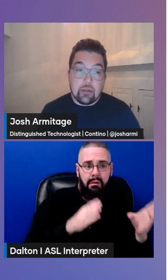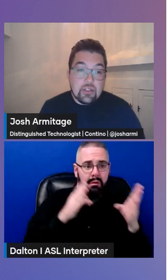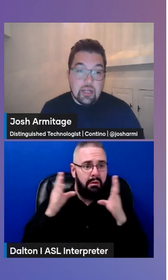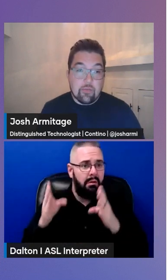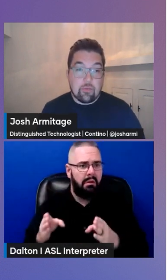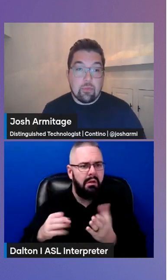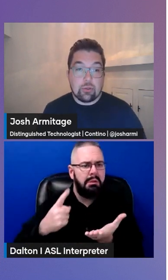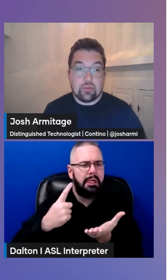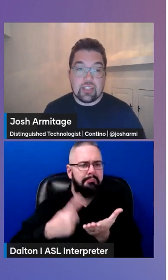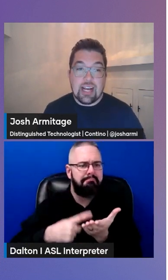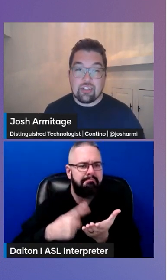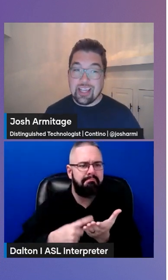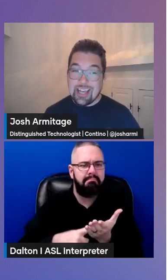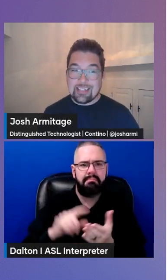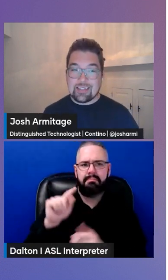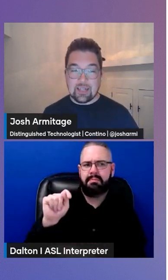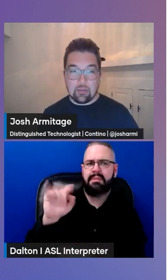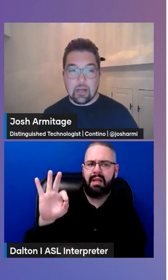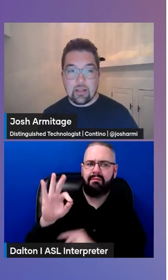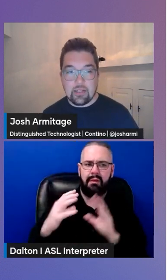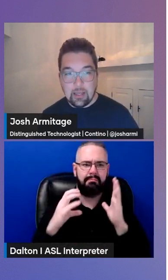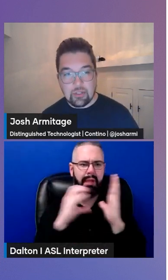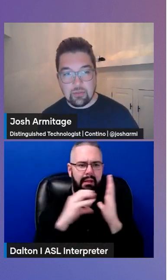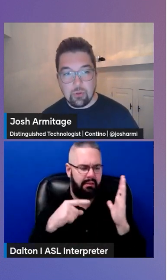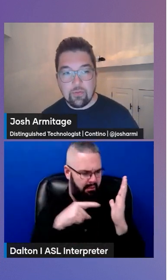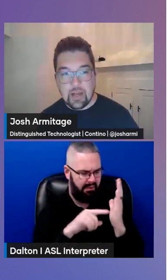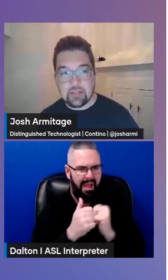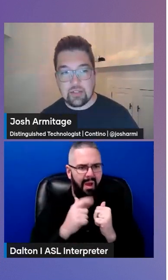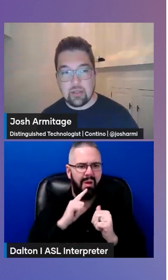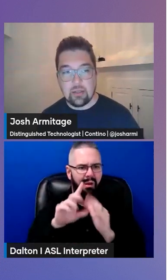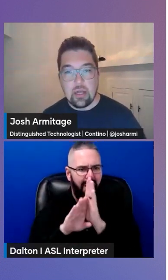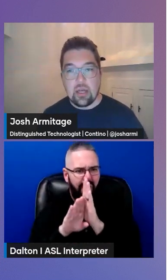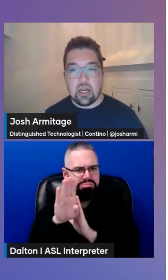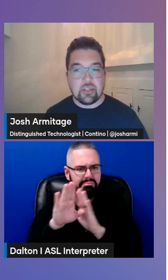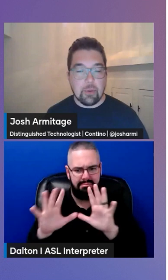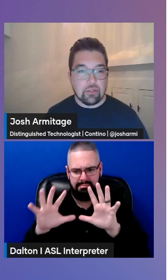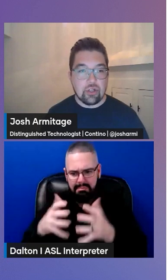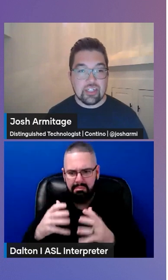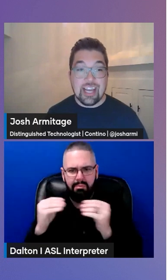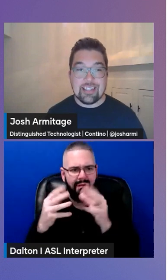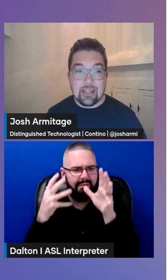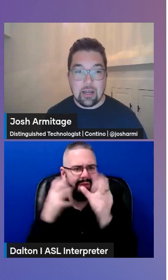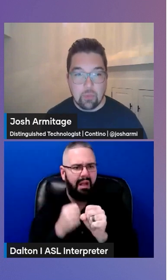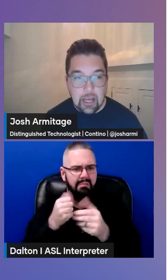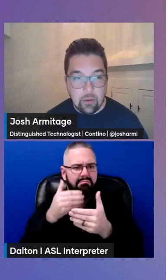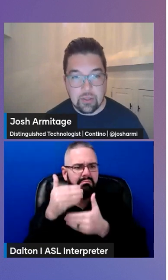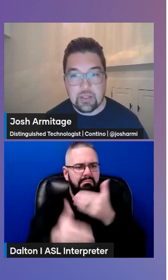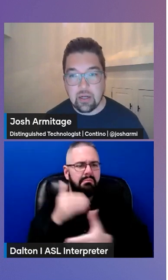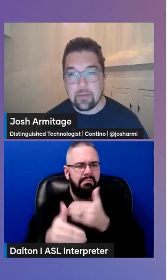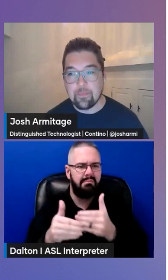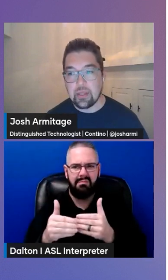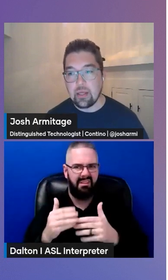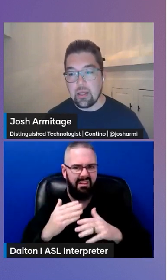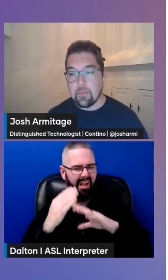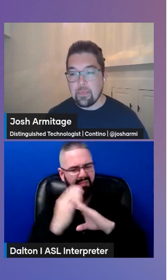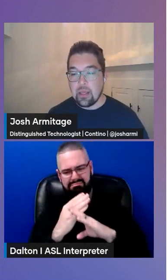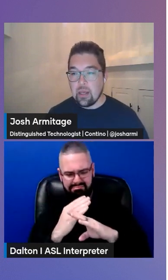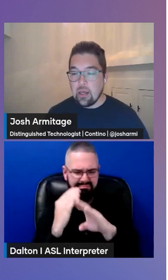how you can use Terraform modules to actually accelerate teams to move faster, as opposed to just getting in their way all the time.